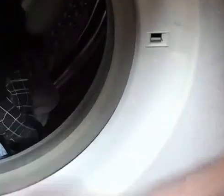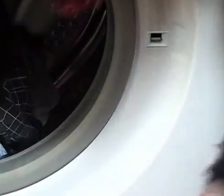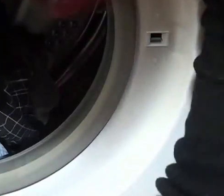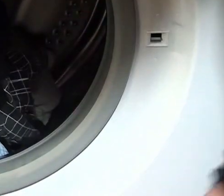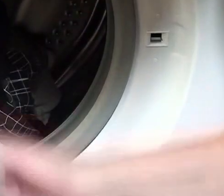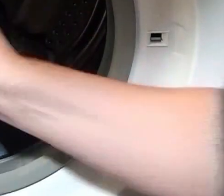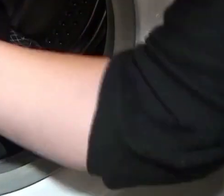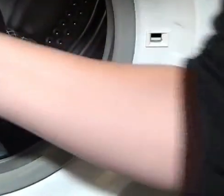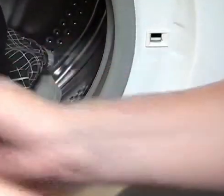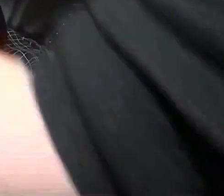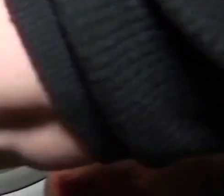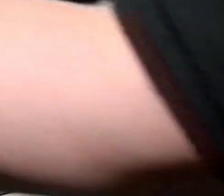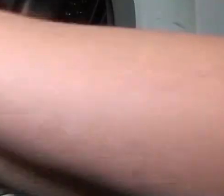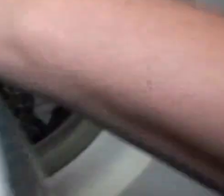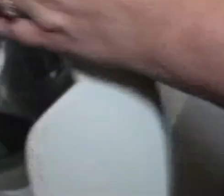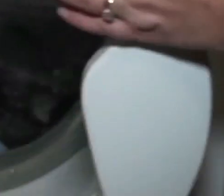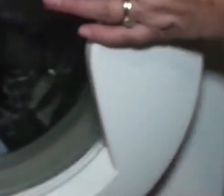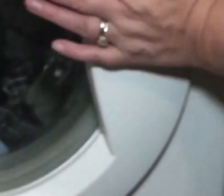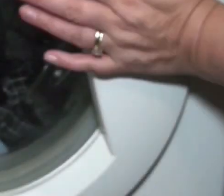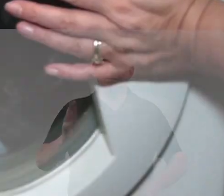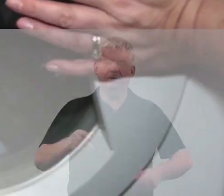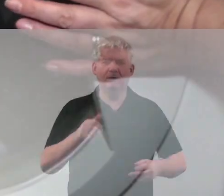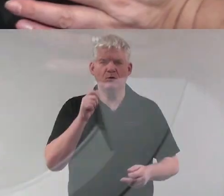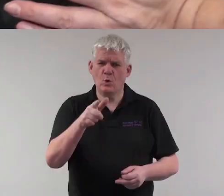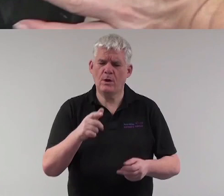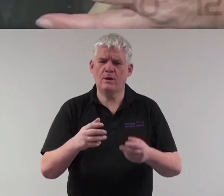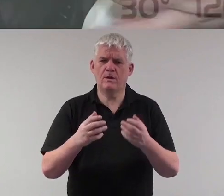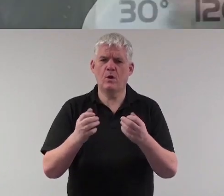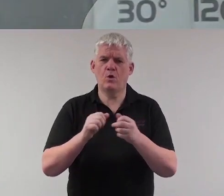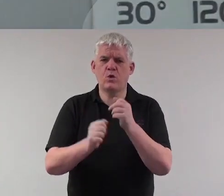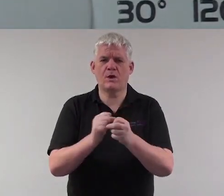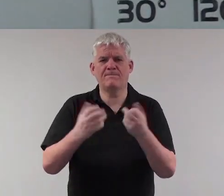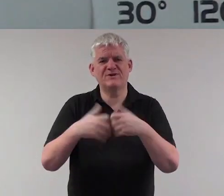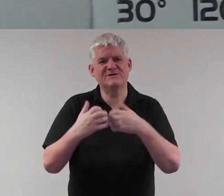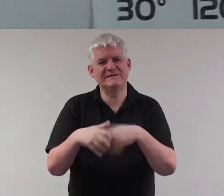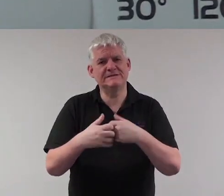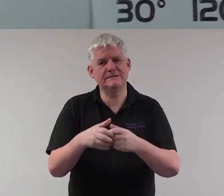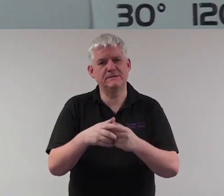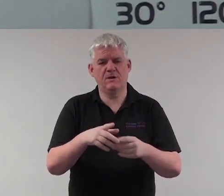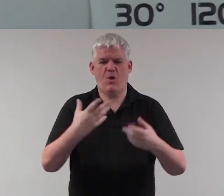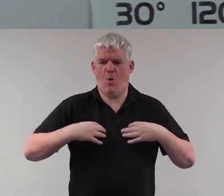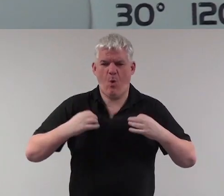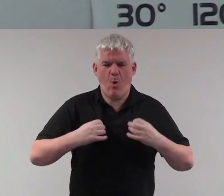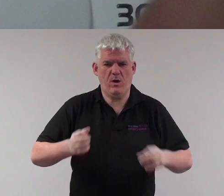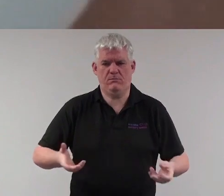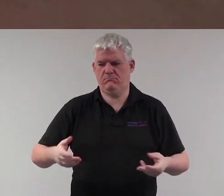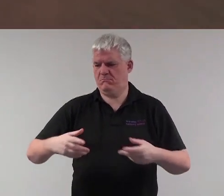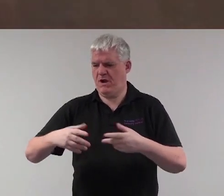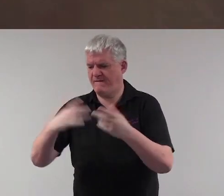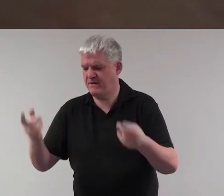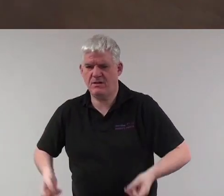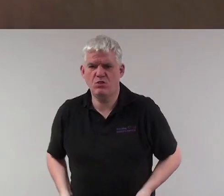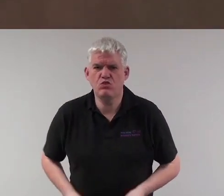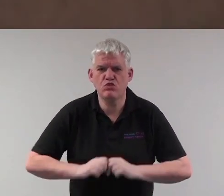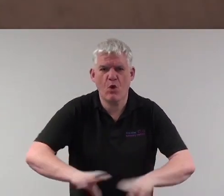Fully load your washing machine and wash the clothes at 30 degrees. Kirsty puts clothes into the washing machine